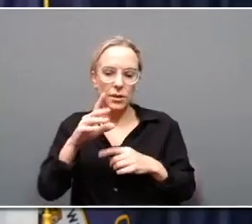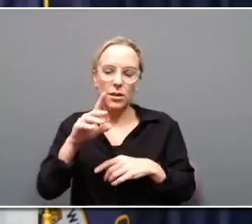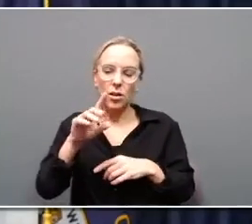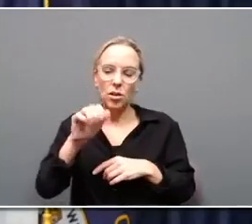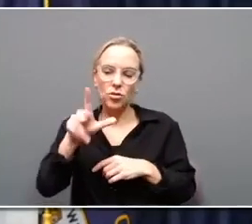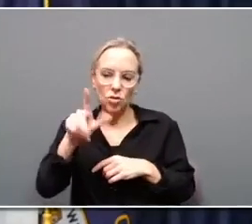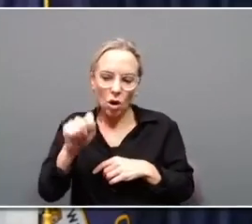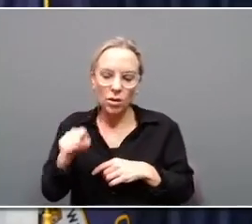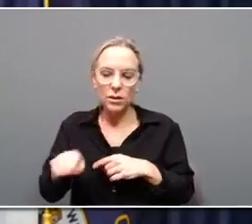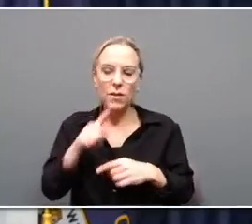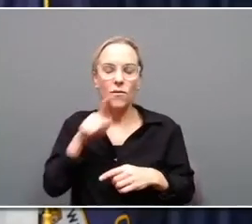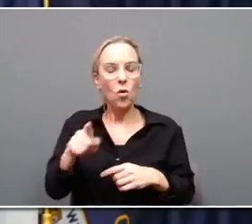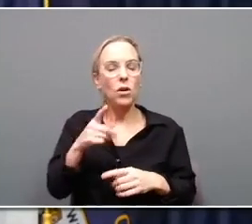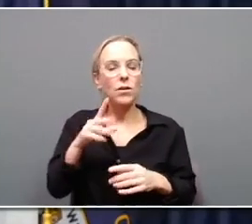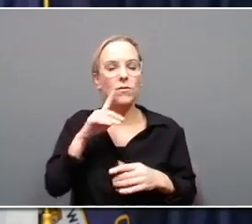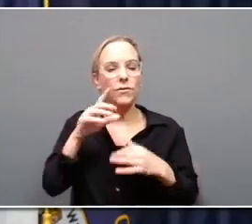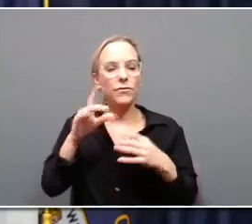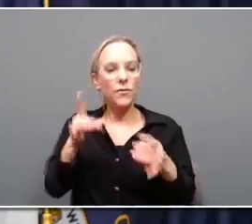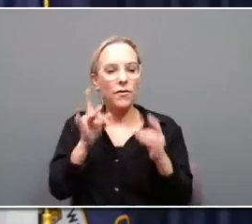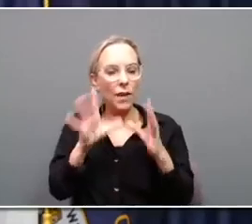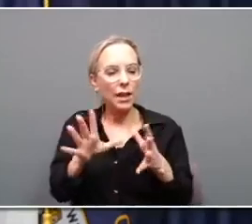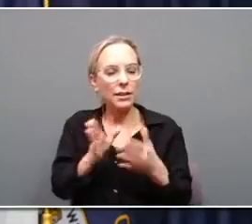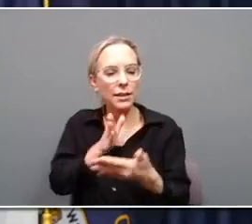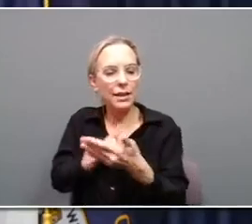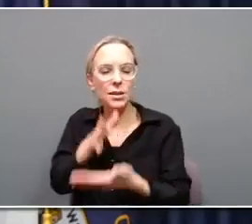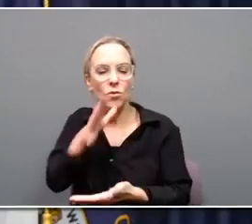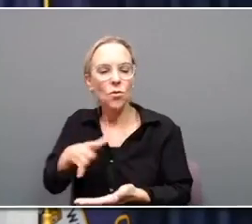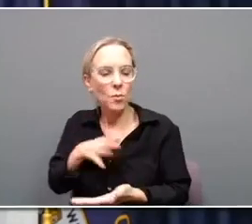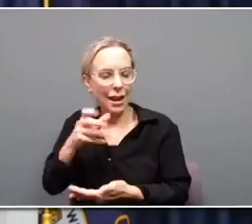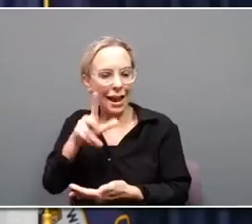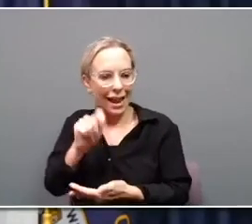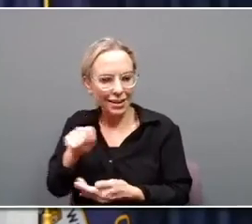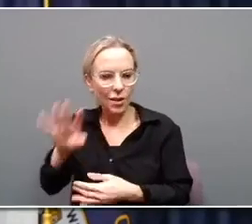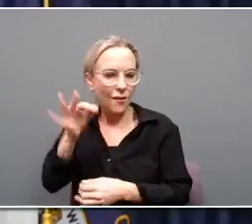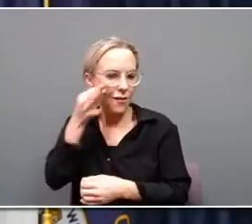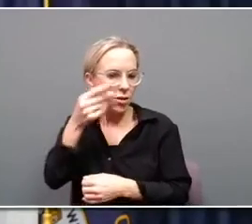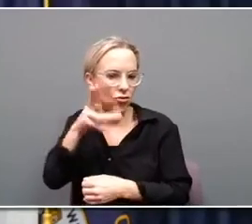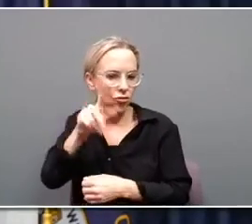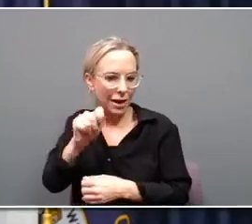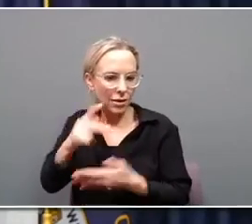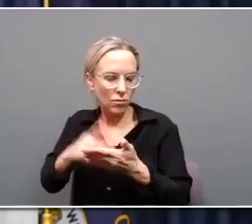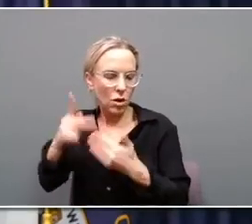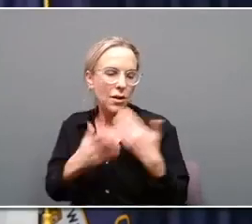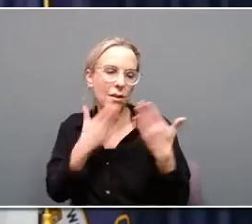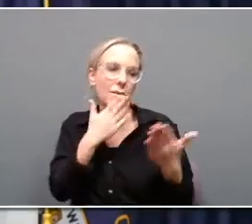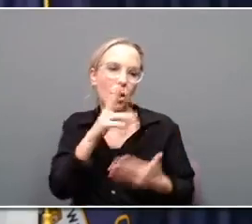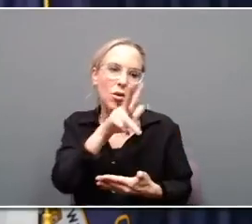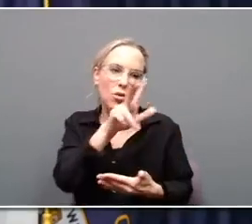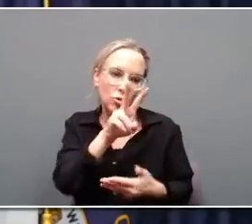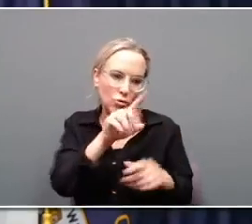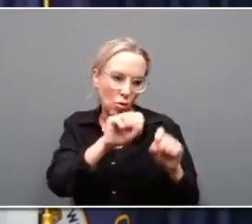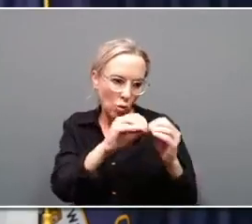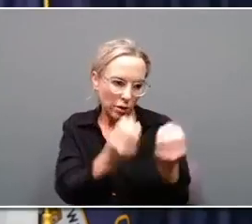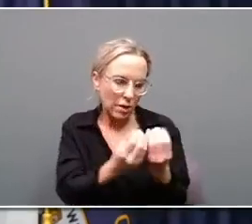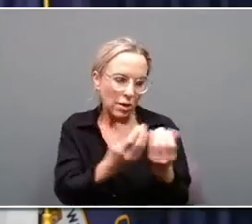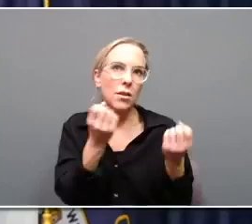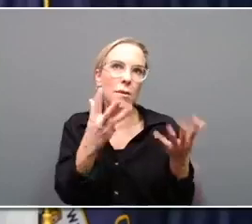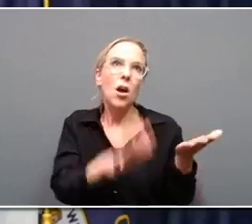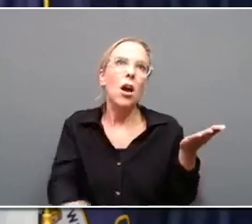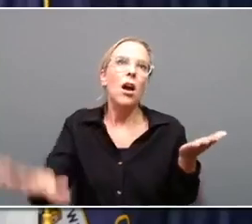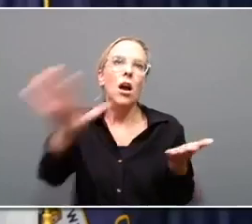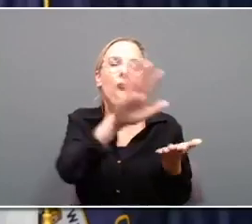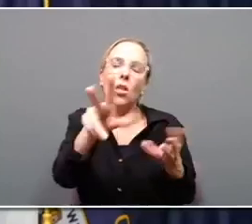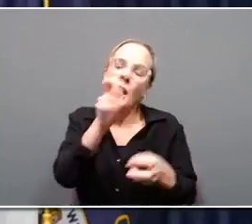Women Act federal grant program. So thank you to the 32 organizations and many more throughout Kentucky who do this hard